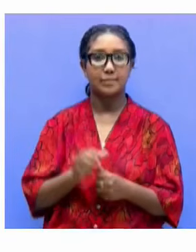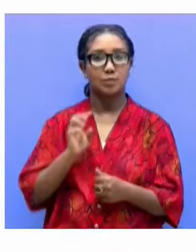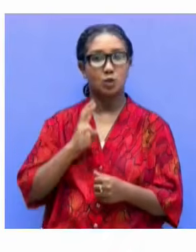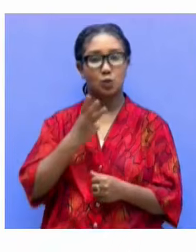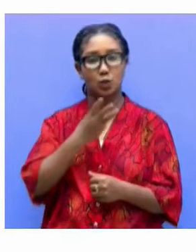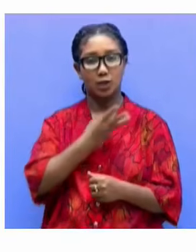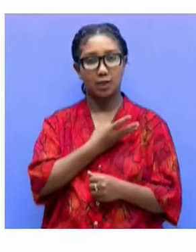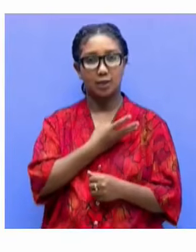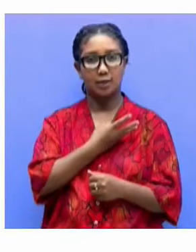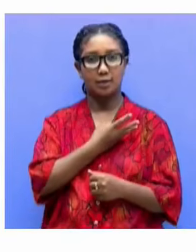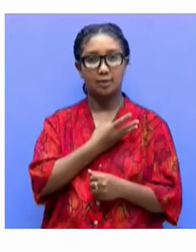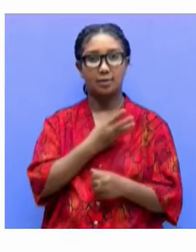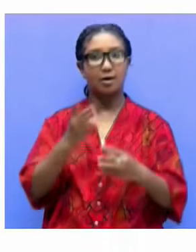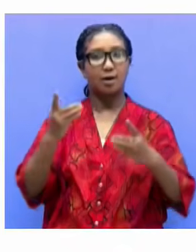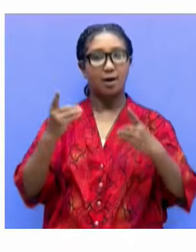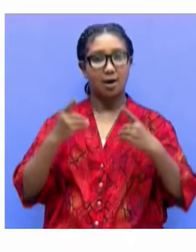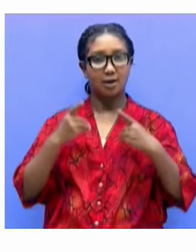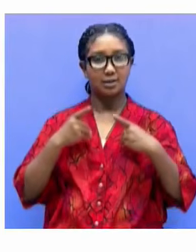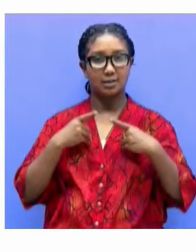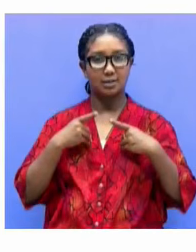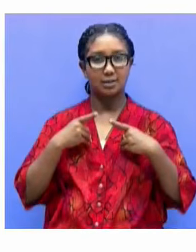we had